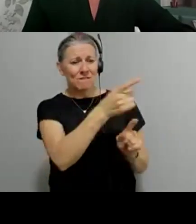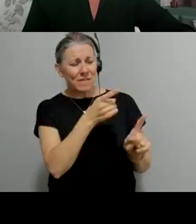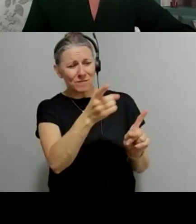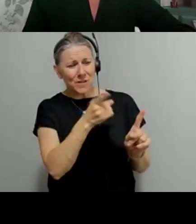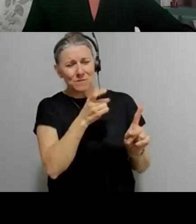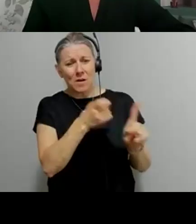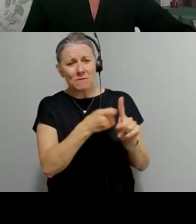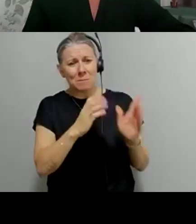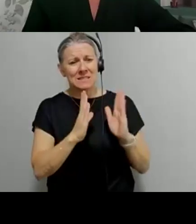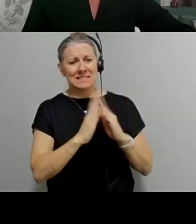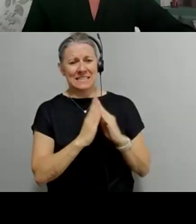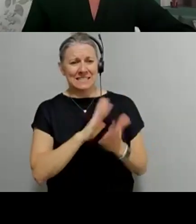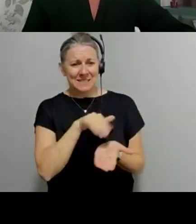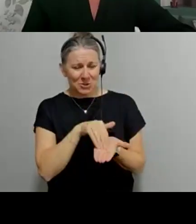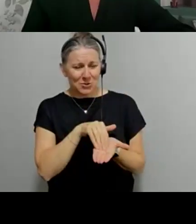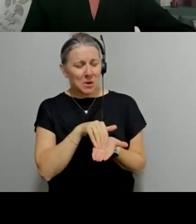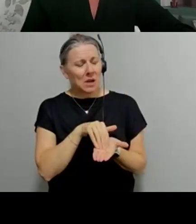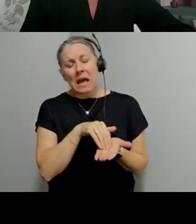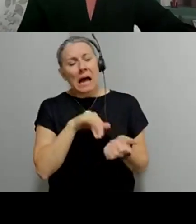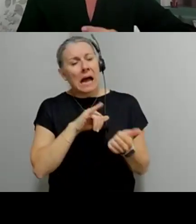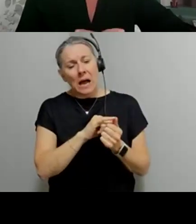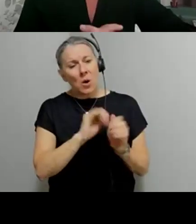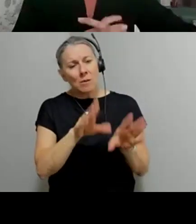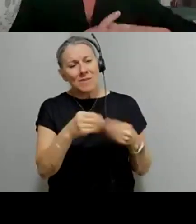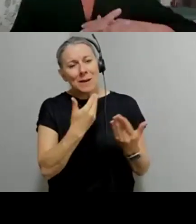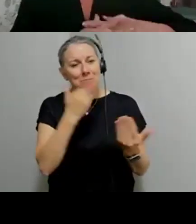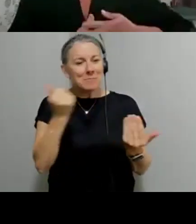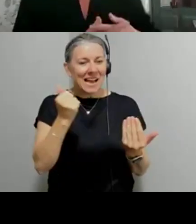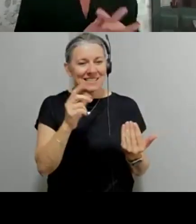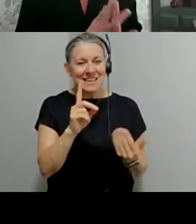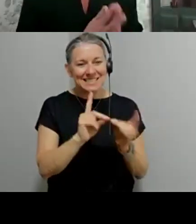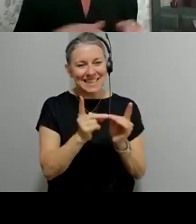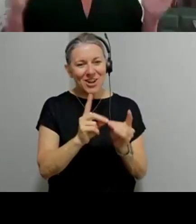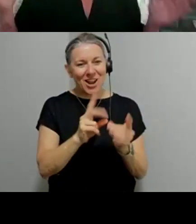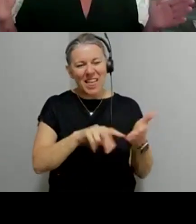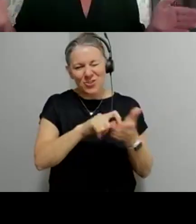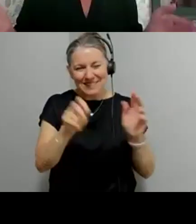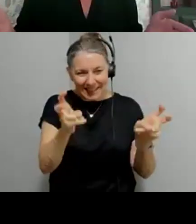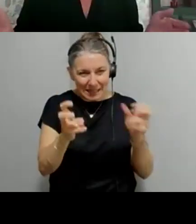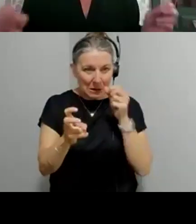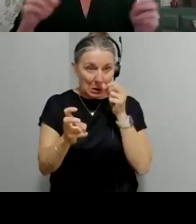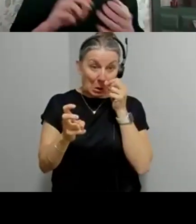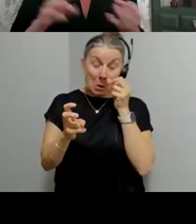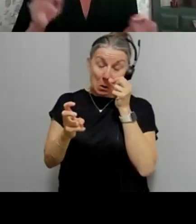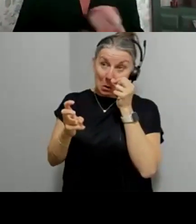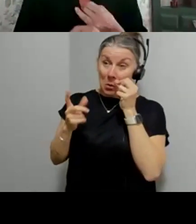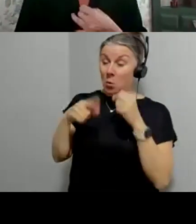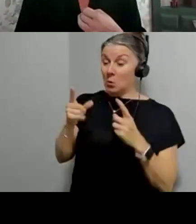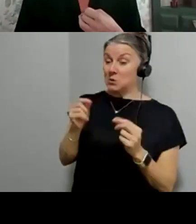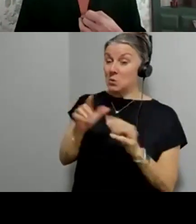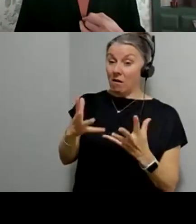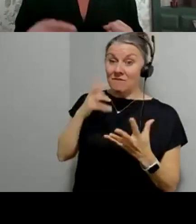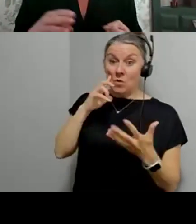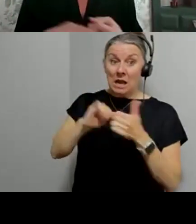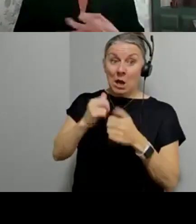needed on digital literacy for seniors, in particularly your community? Oh, well, we do a lot of stuff, just how to use the internet, how to identify if